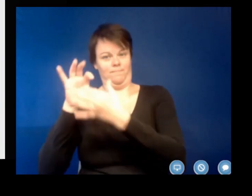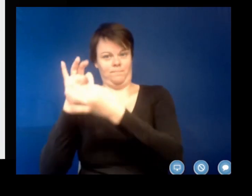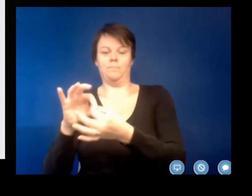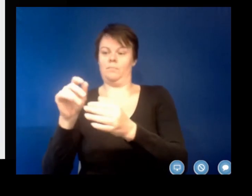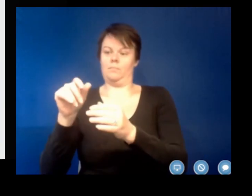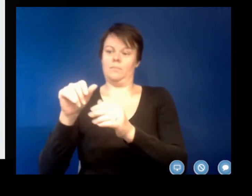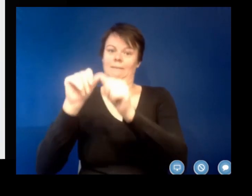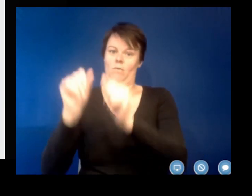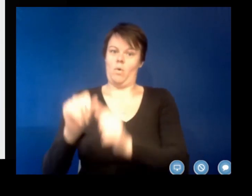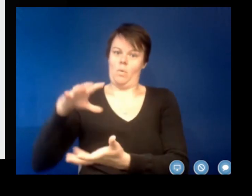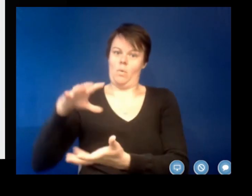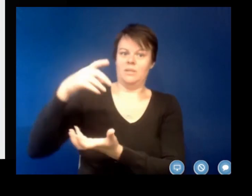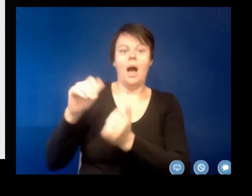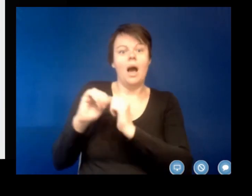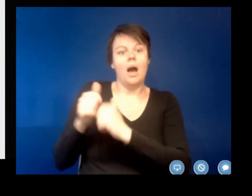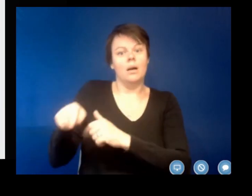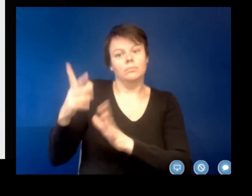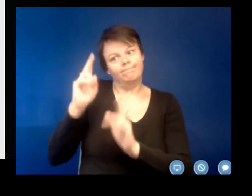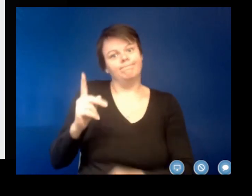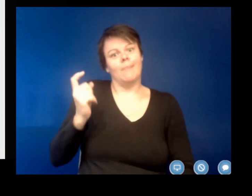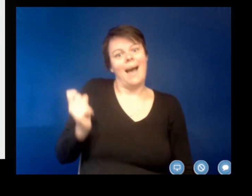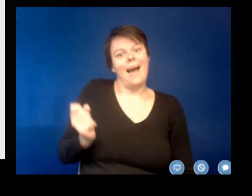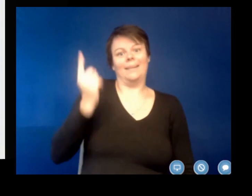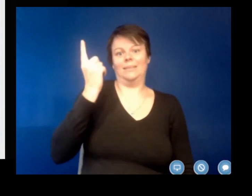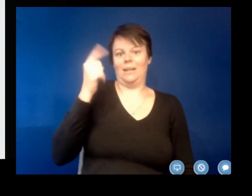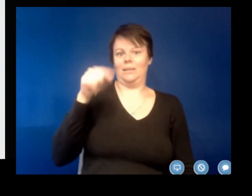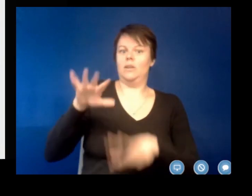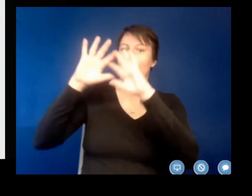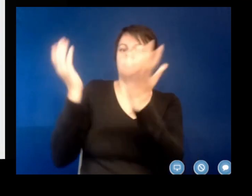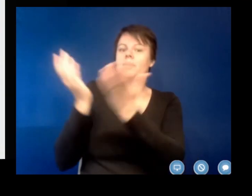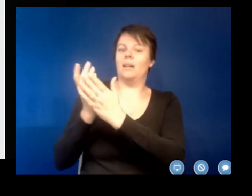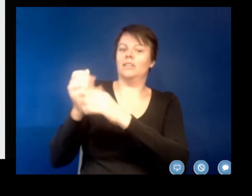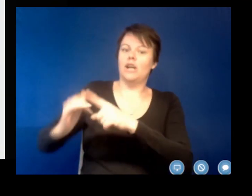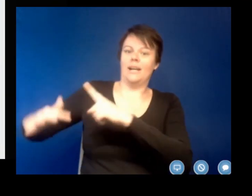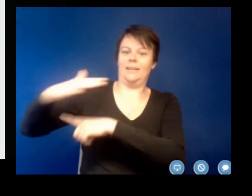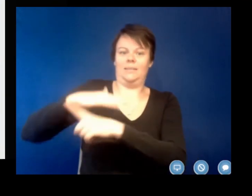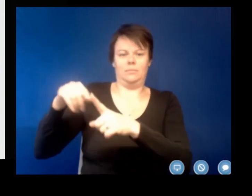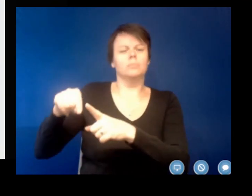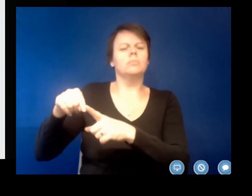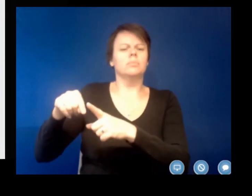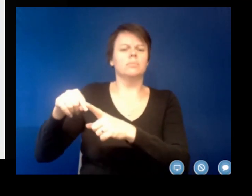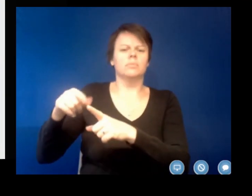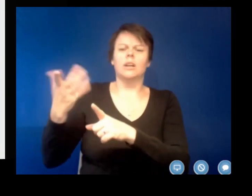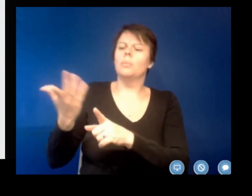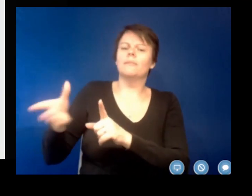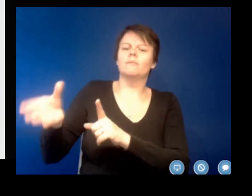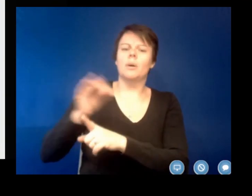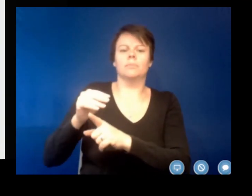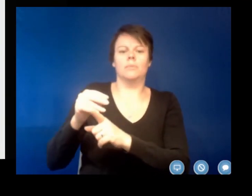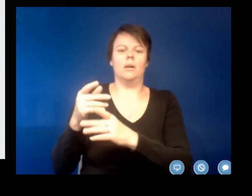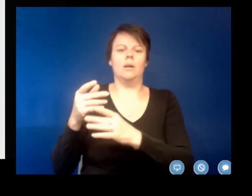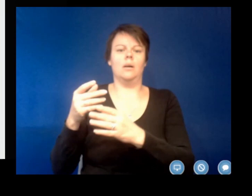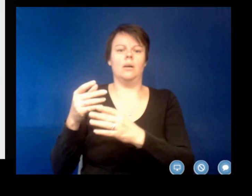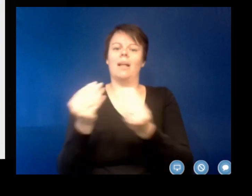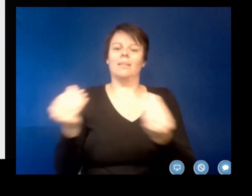informal learning, and the learning in the school itself as formal learning, plays a very important role. And we have to